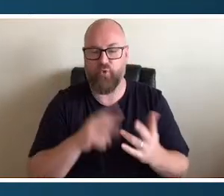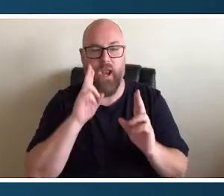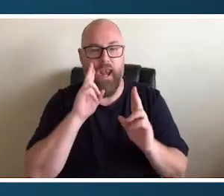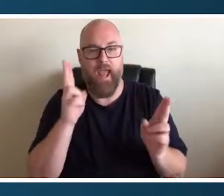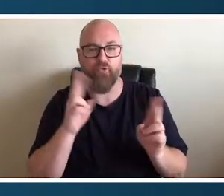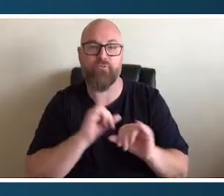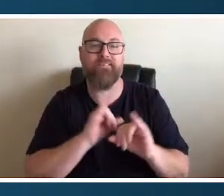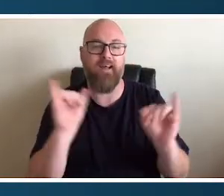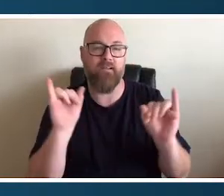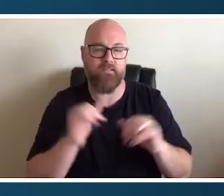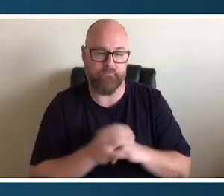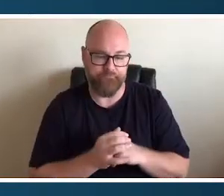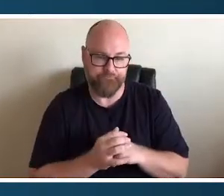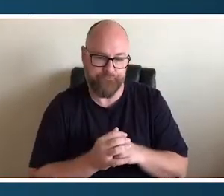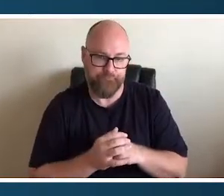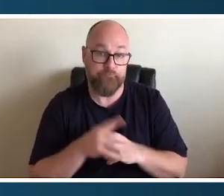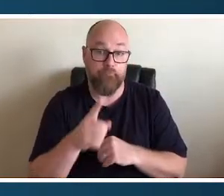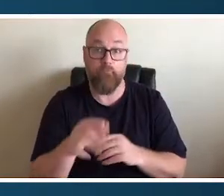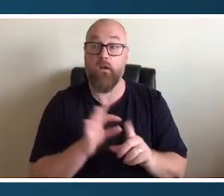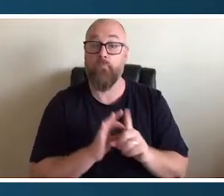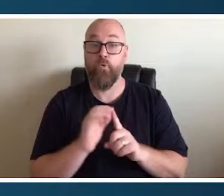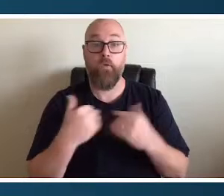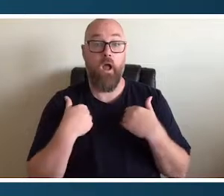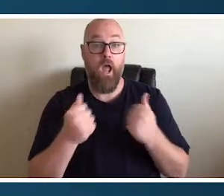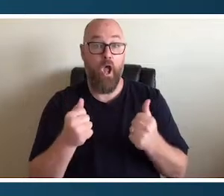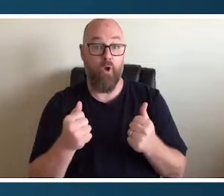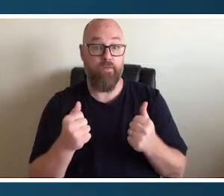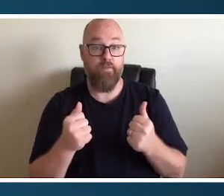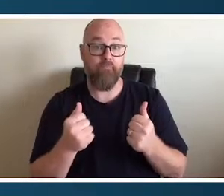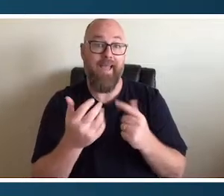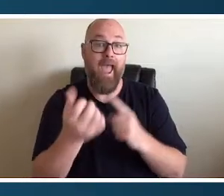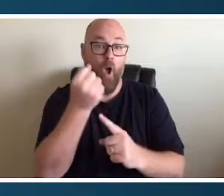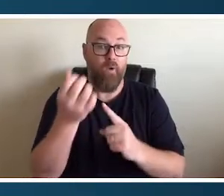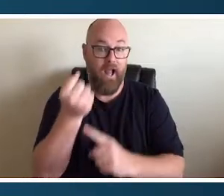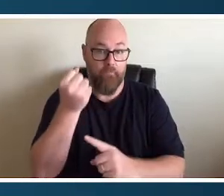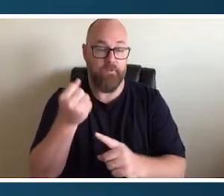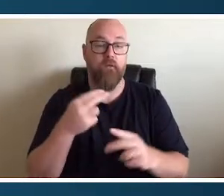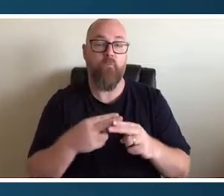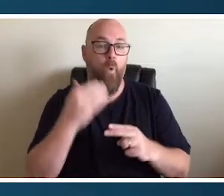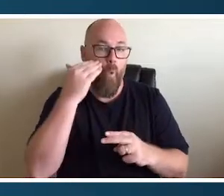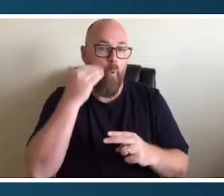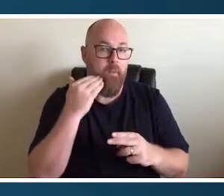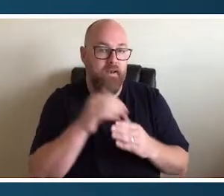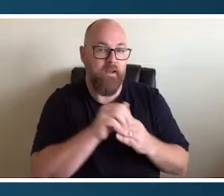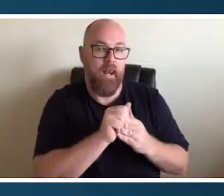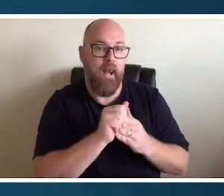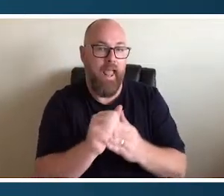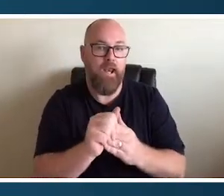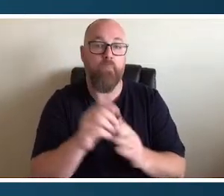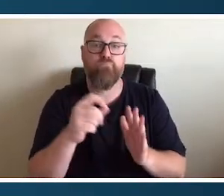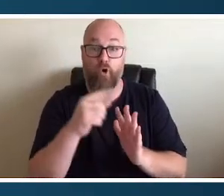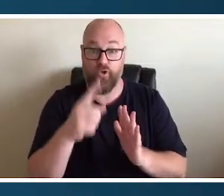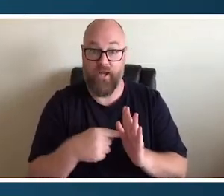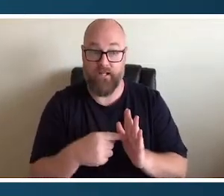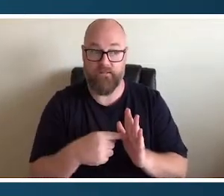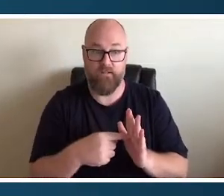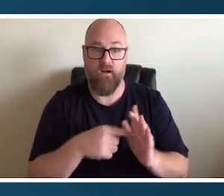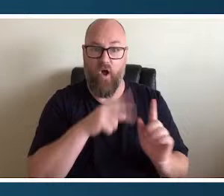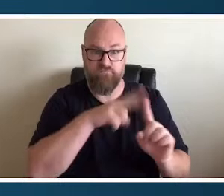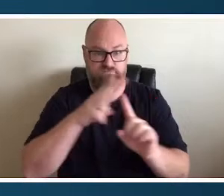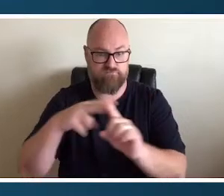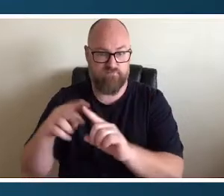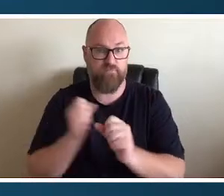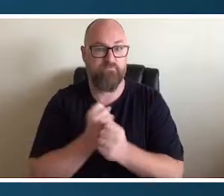improved health outcomes in women-led projects across different continents. In Australia, of course, there are